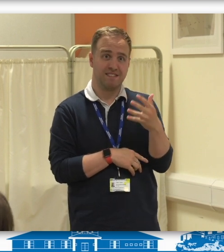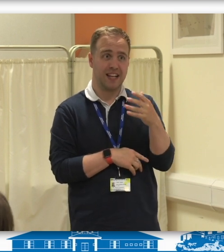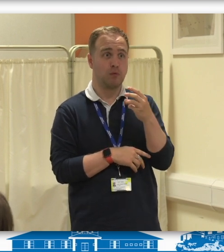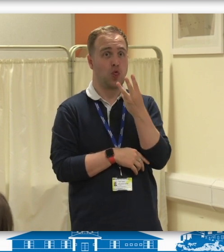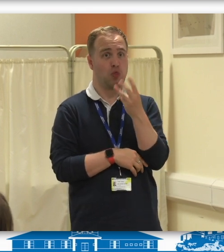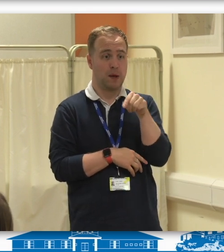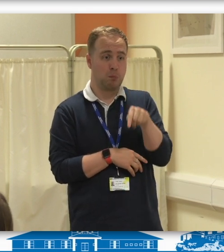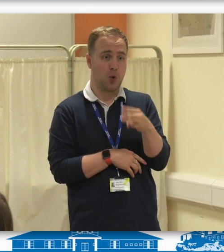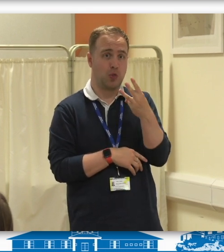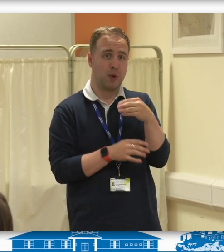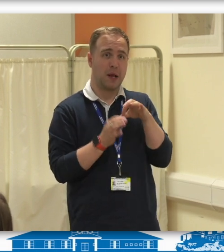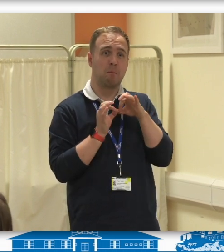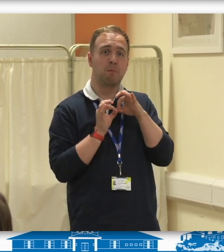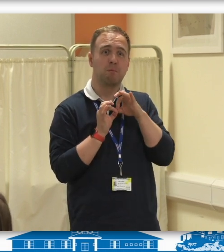billion.